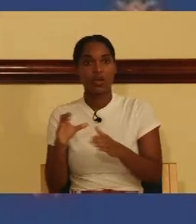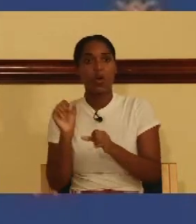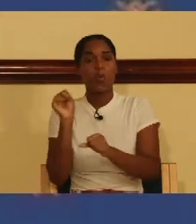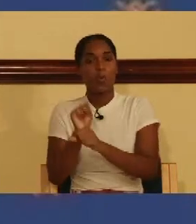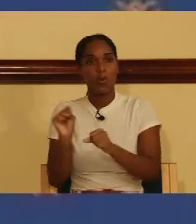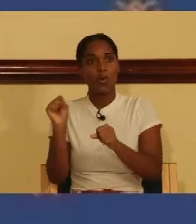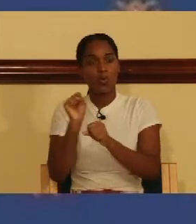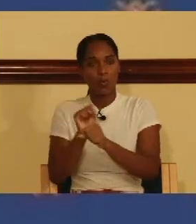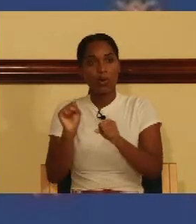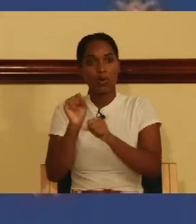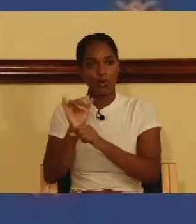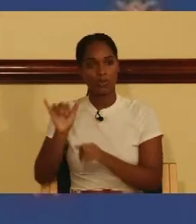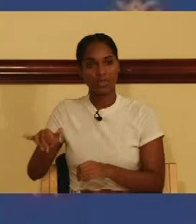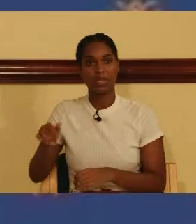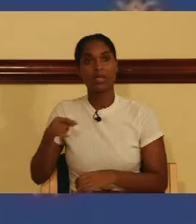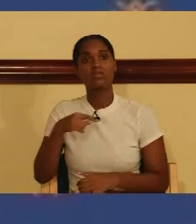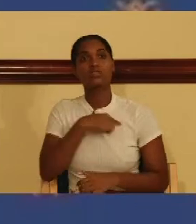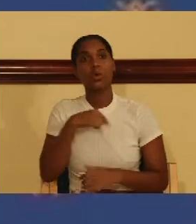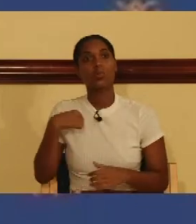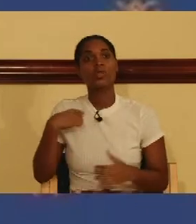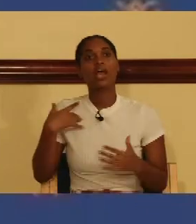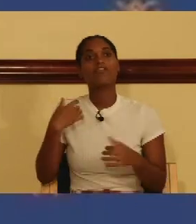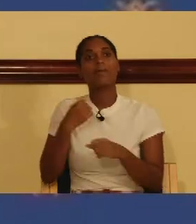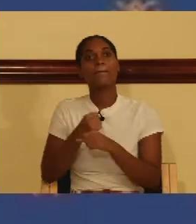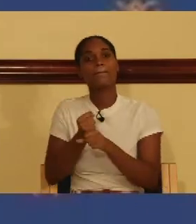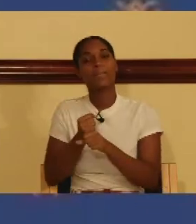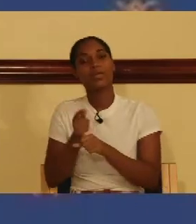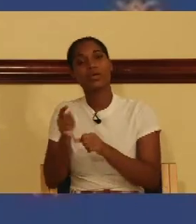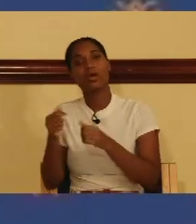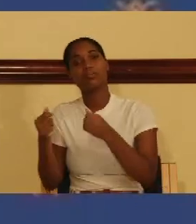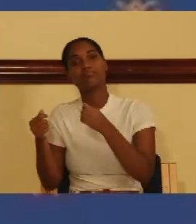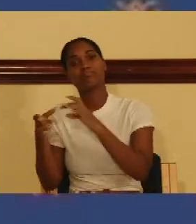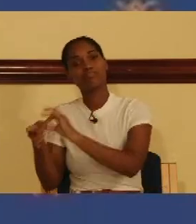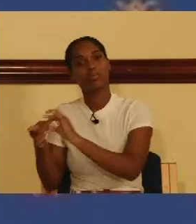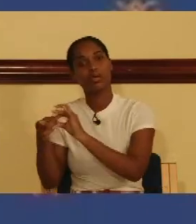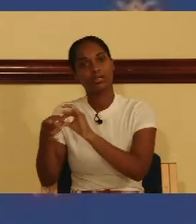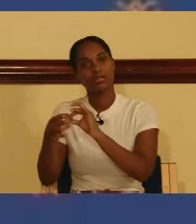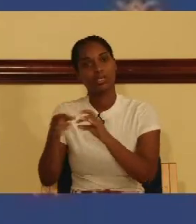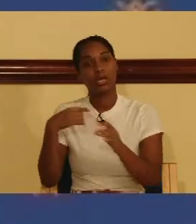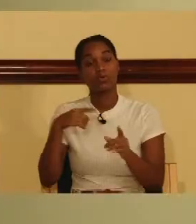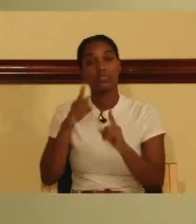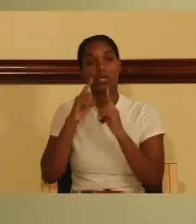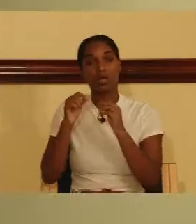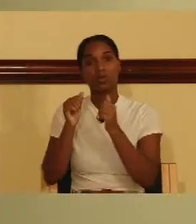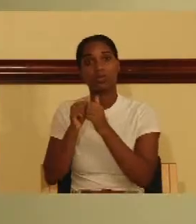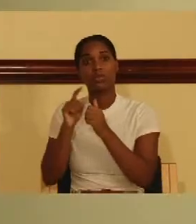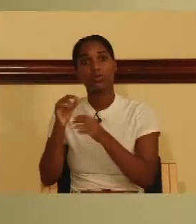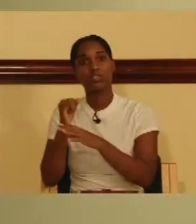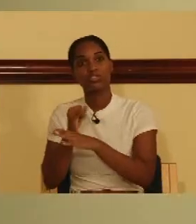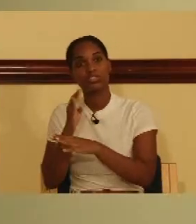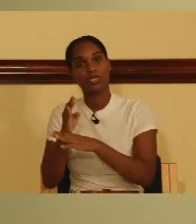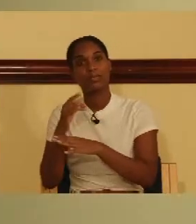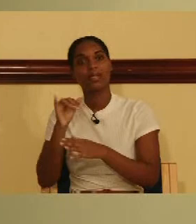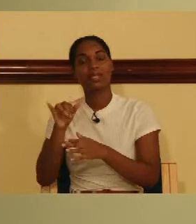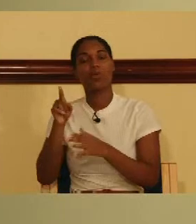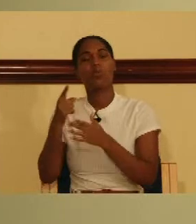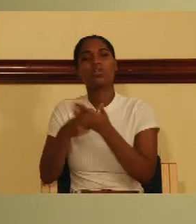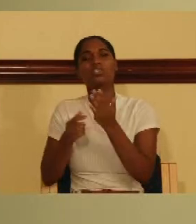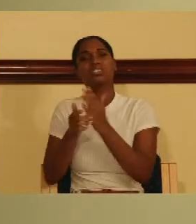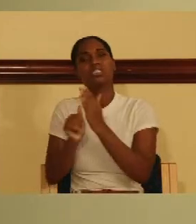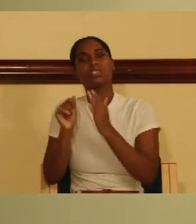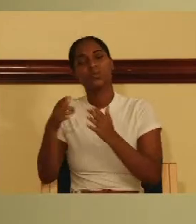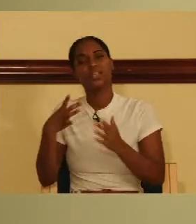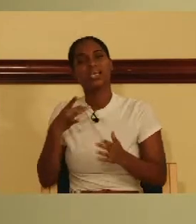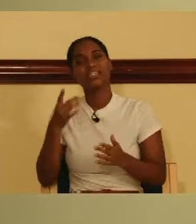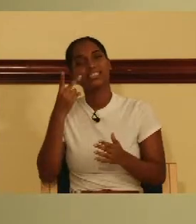now. So we have been engaging our stakeholders to say, been talking to our employers, what are the skills that you would like to see